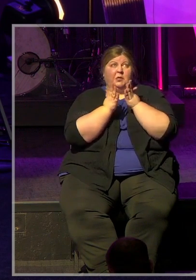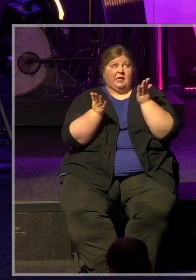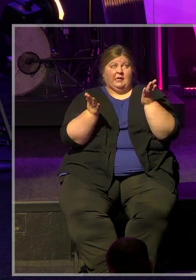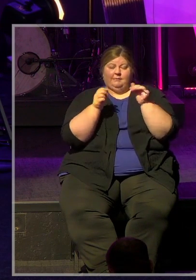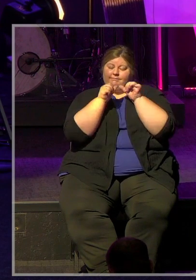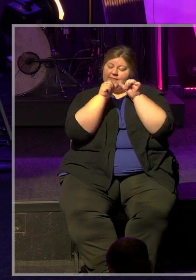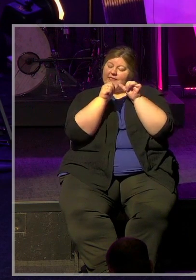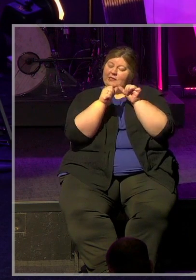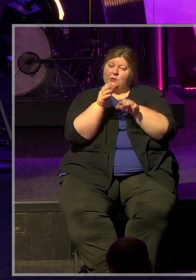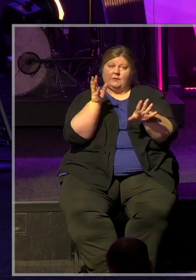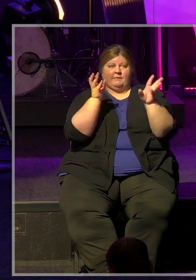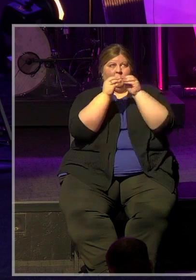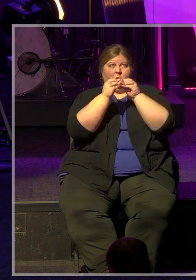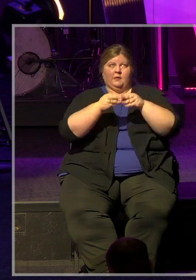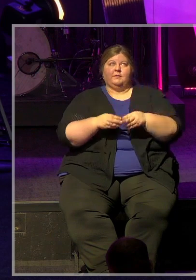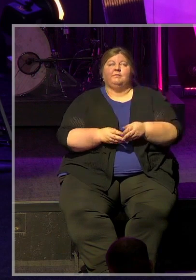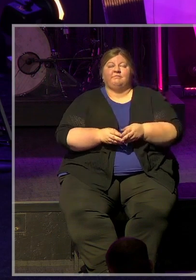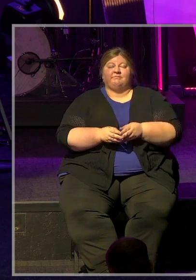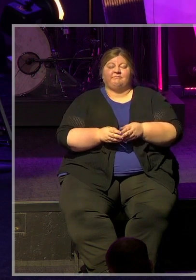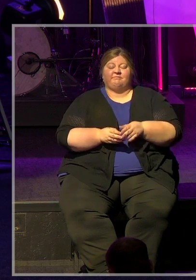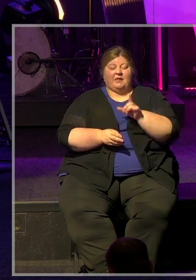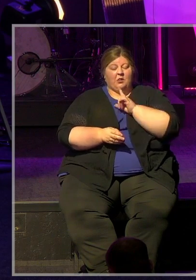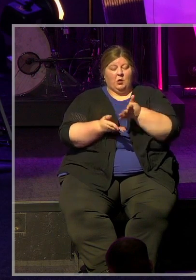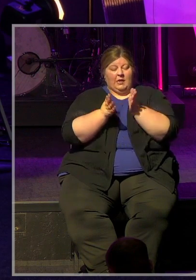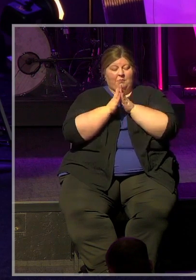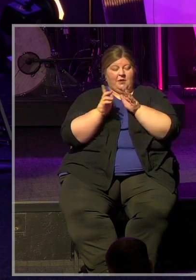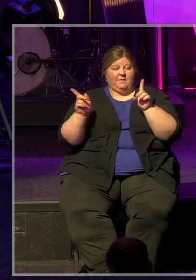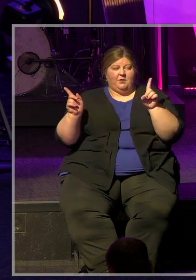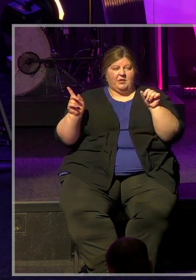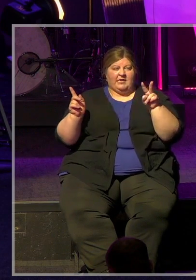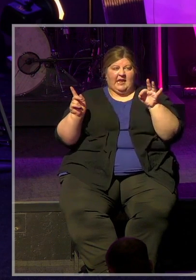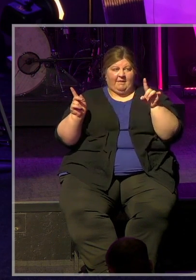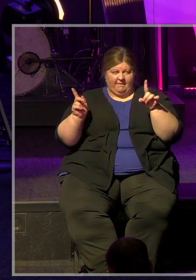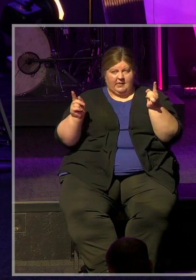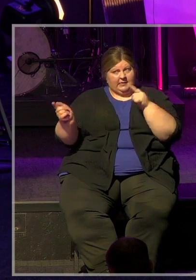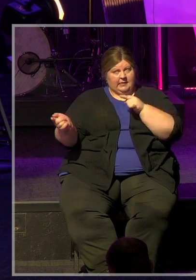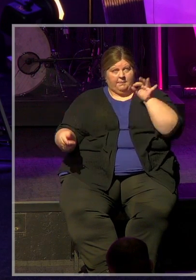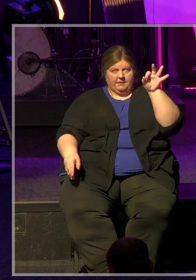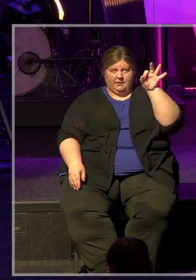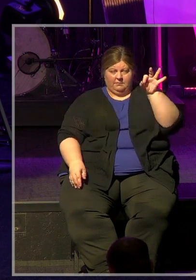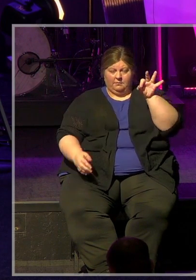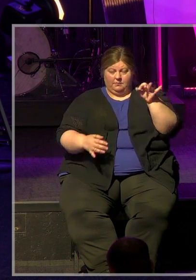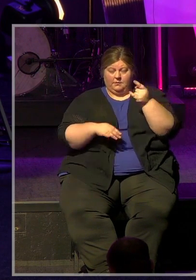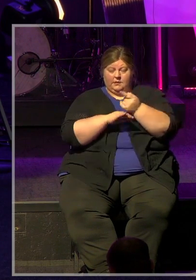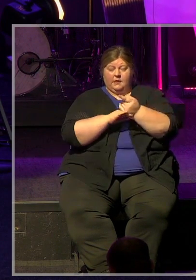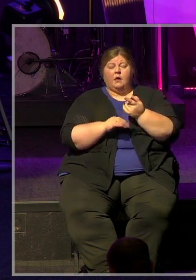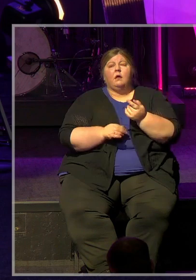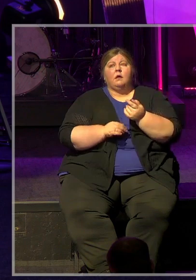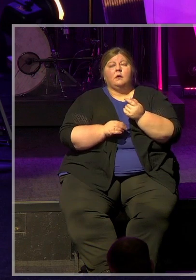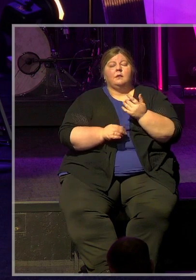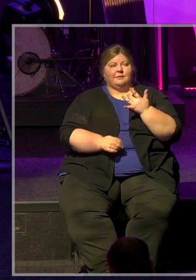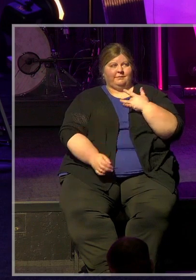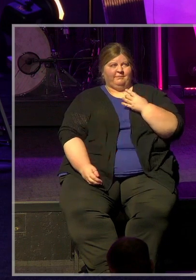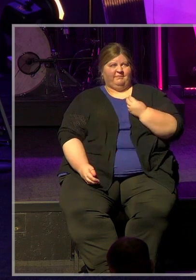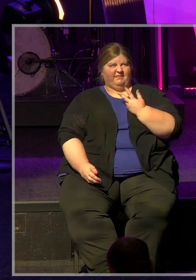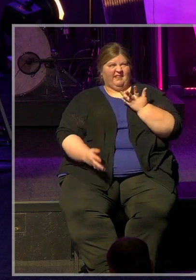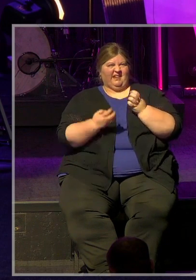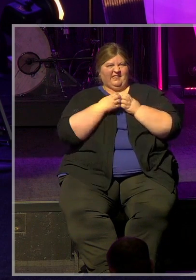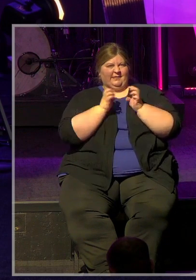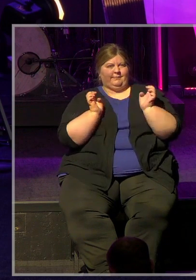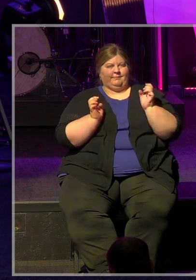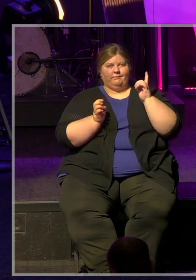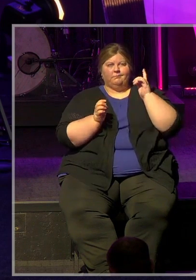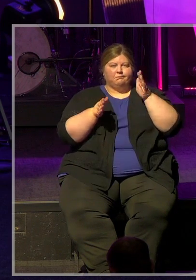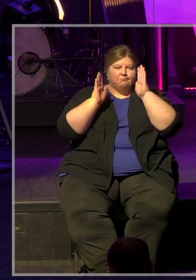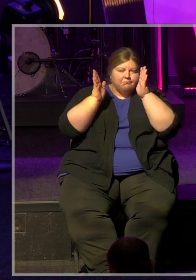continue to do even more. And Lord, I pray for David as he comes and brings the message, Lord, would our hearts and our ears be